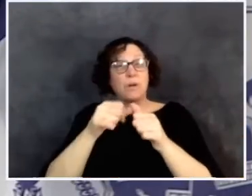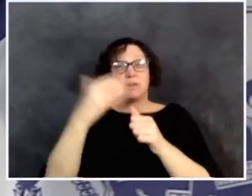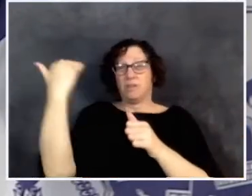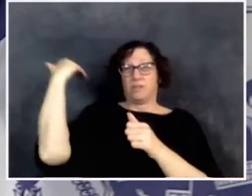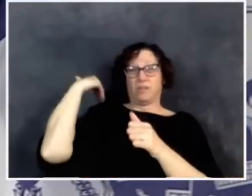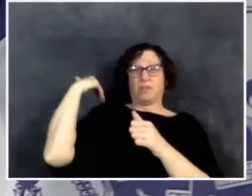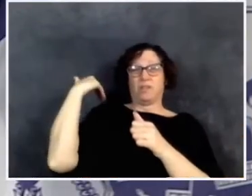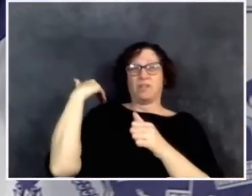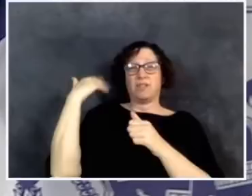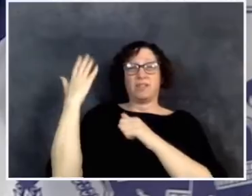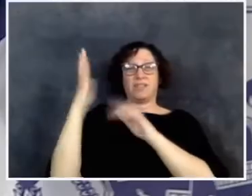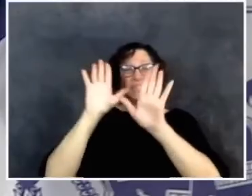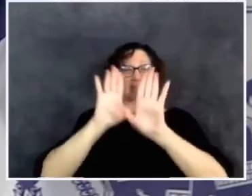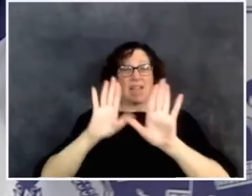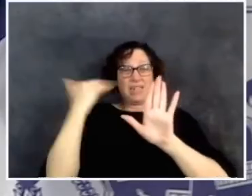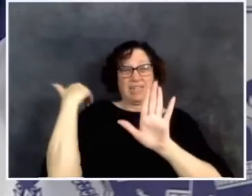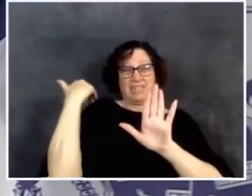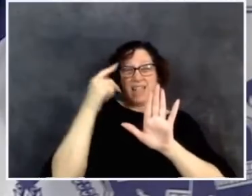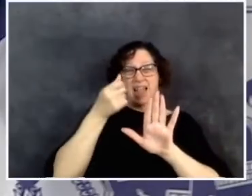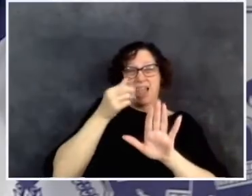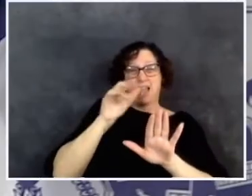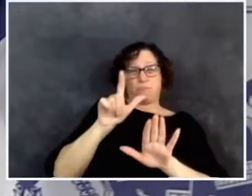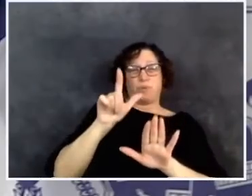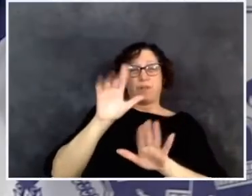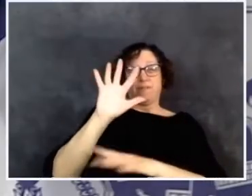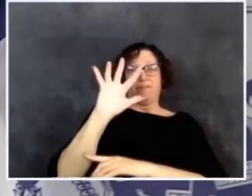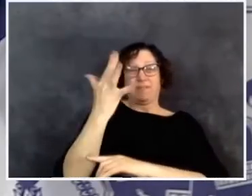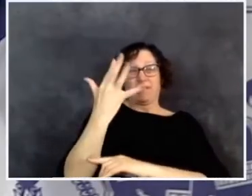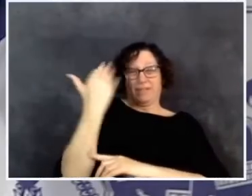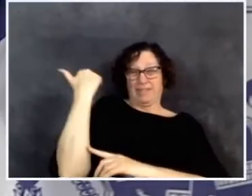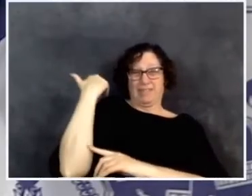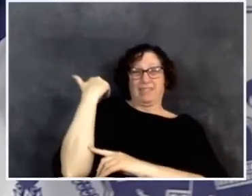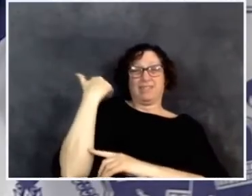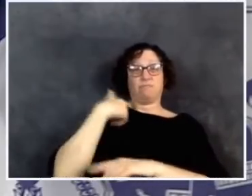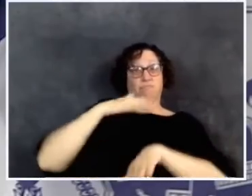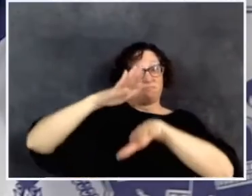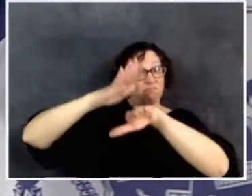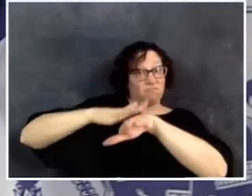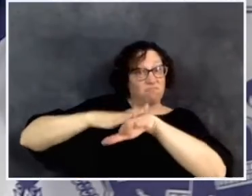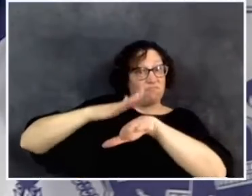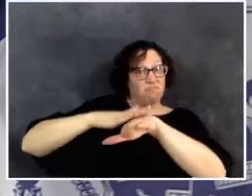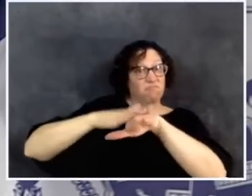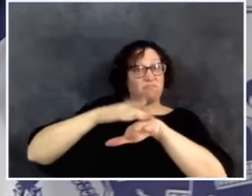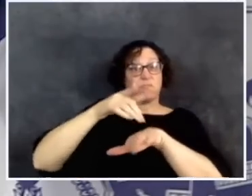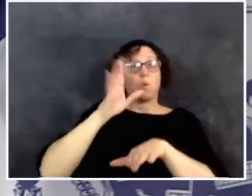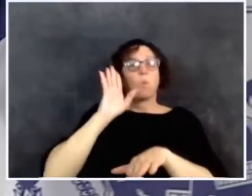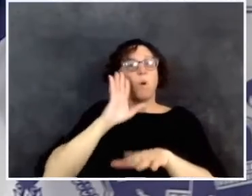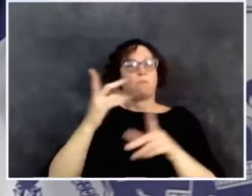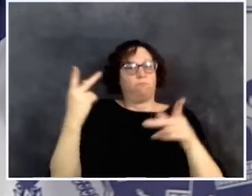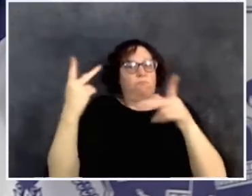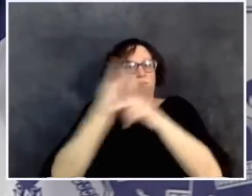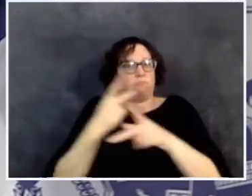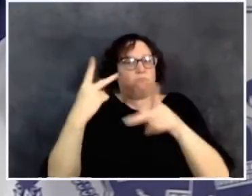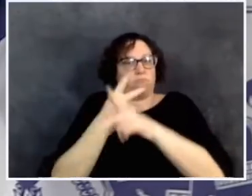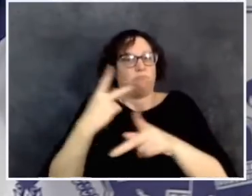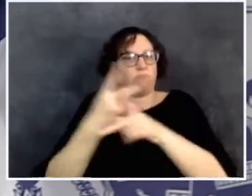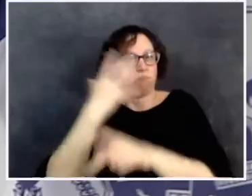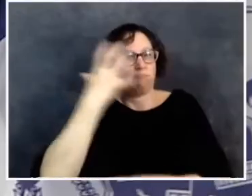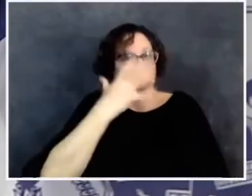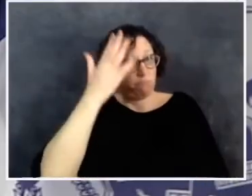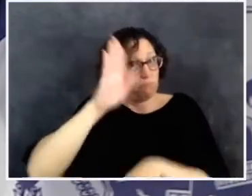many times during the days leading up to that. We thought we were about to really walk through the gates of hell. We thought we were about to go into a